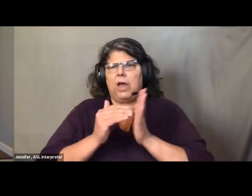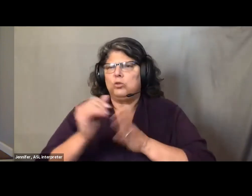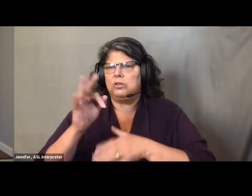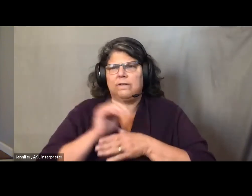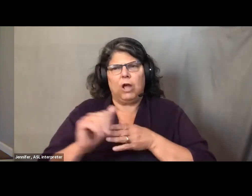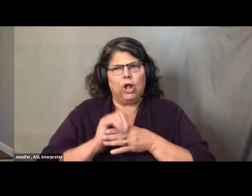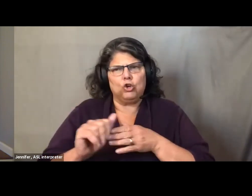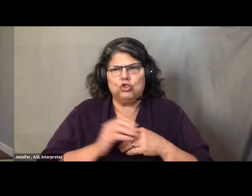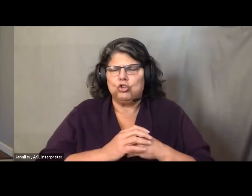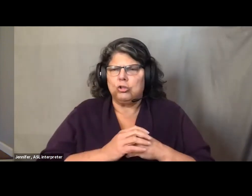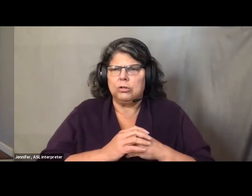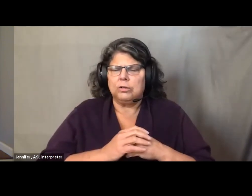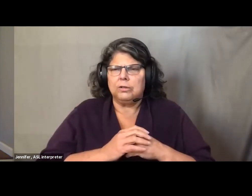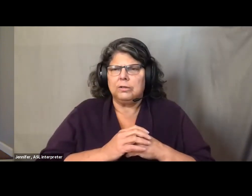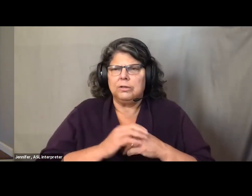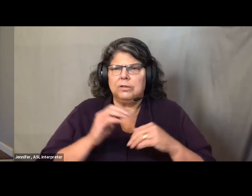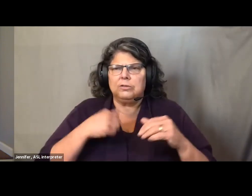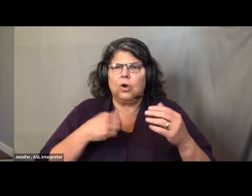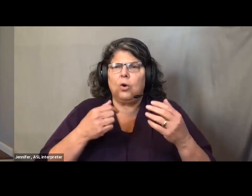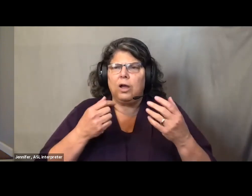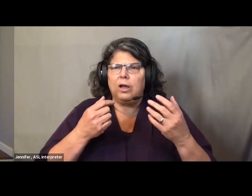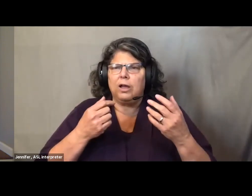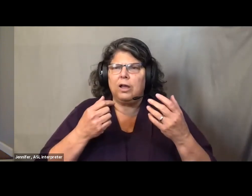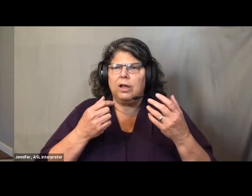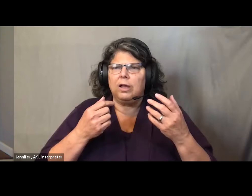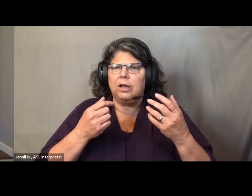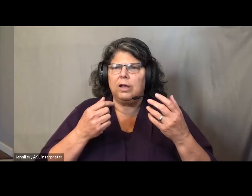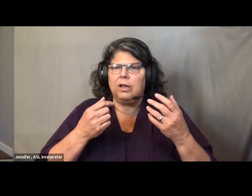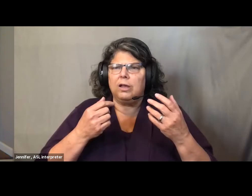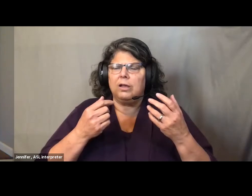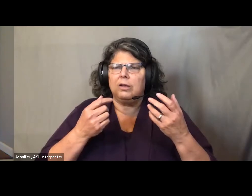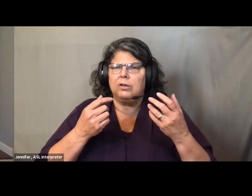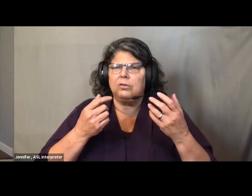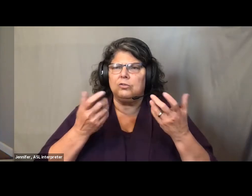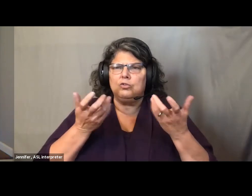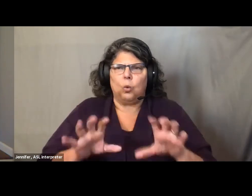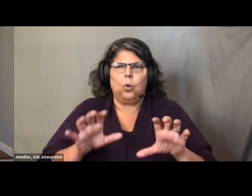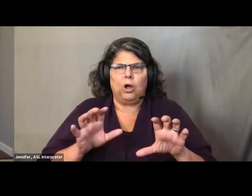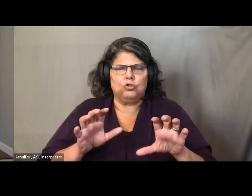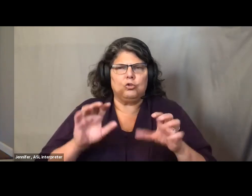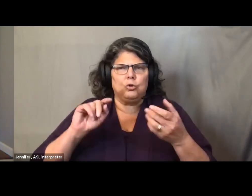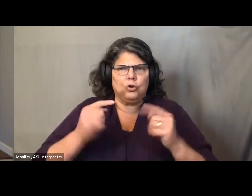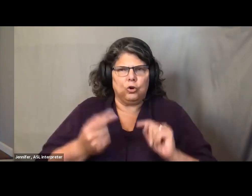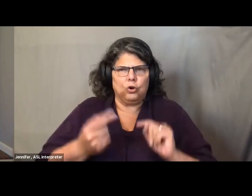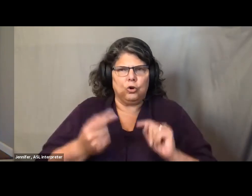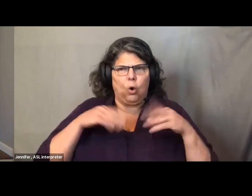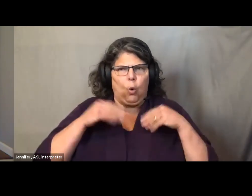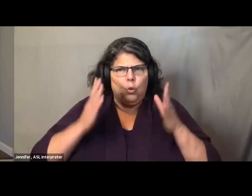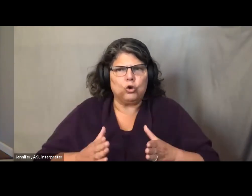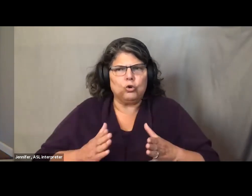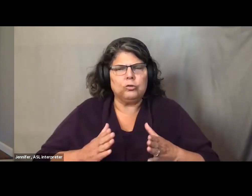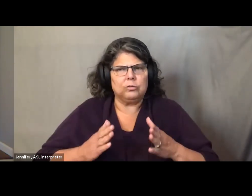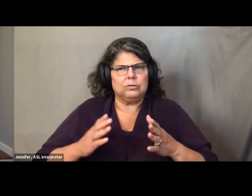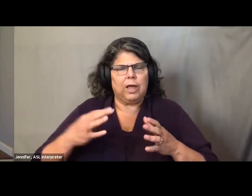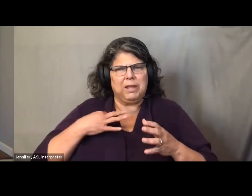So I'm trying to shortchange the owner's application by saying, okay, if he's listed me as his